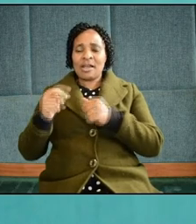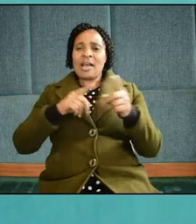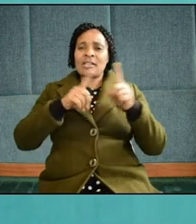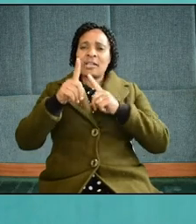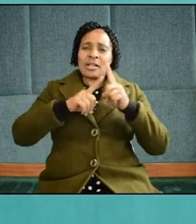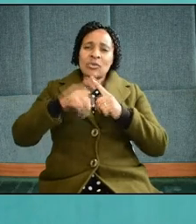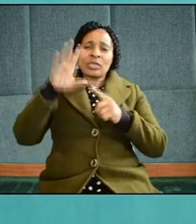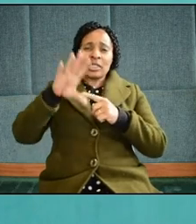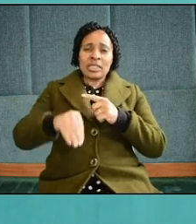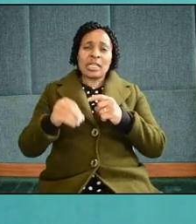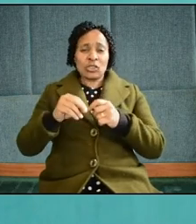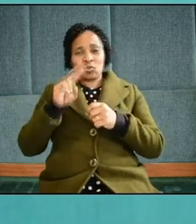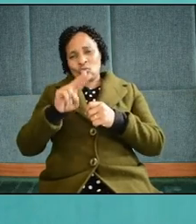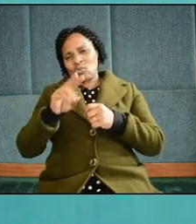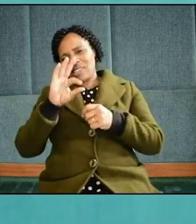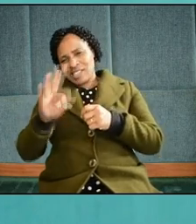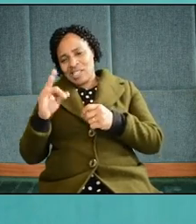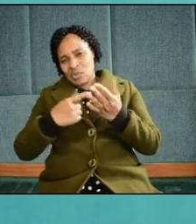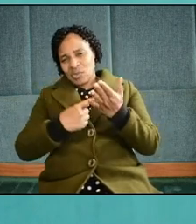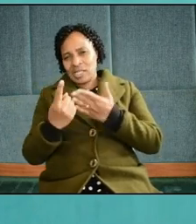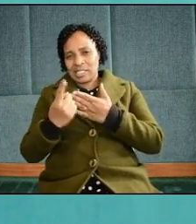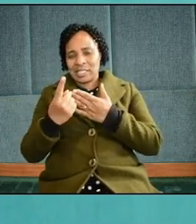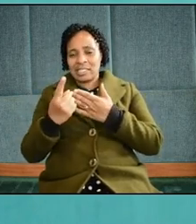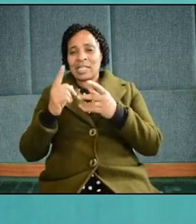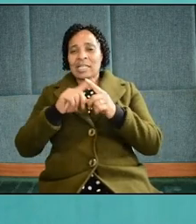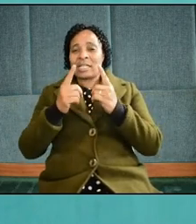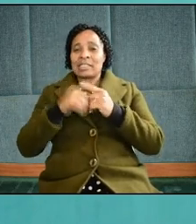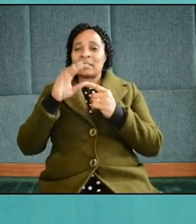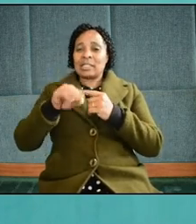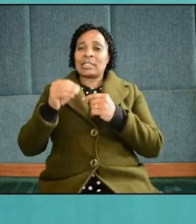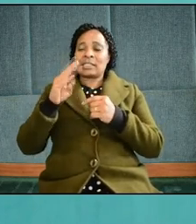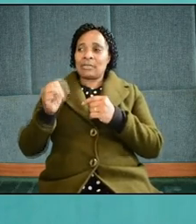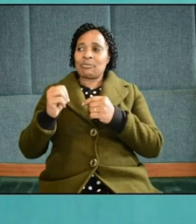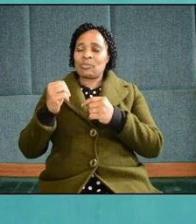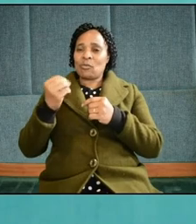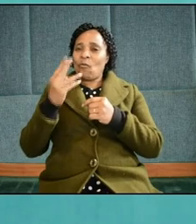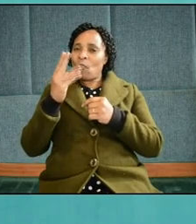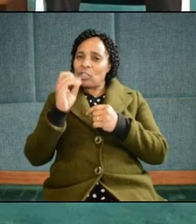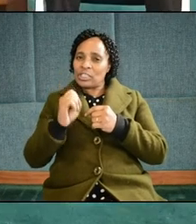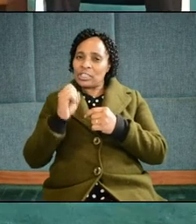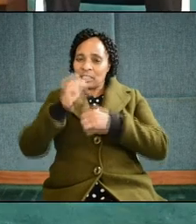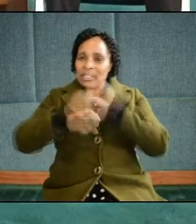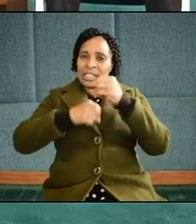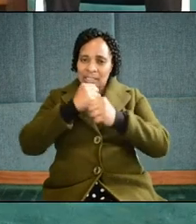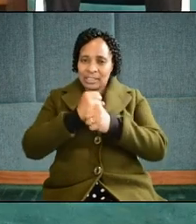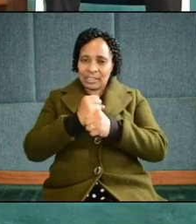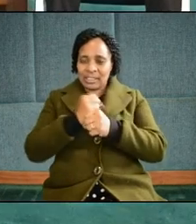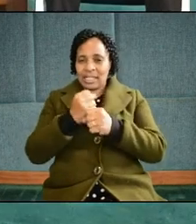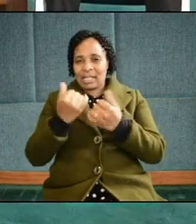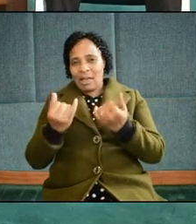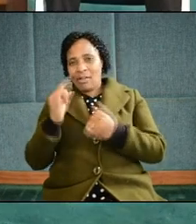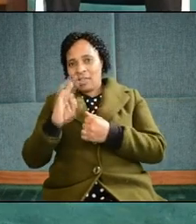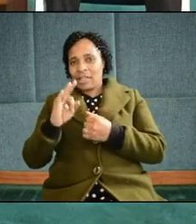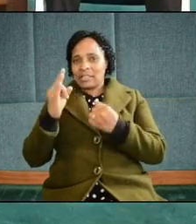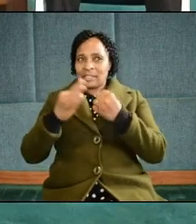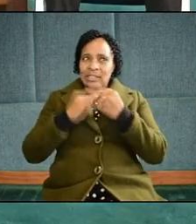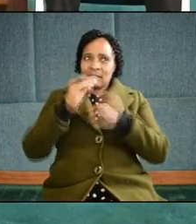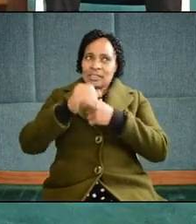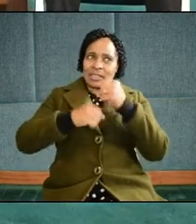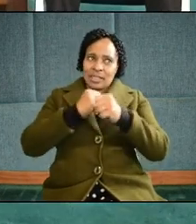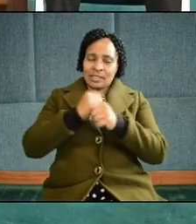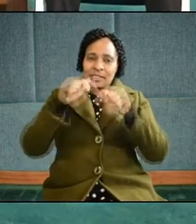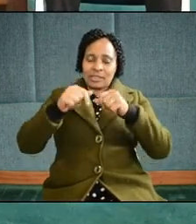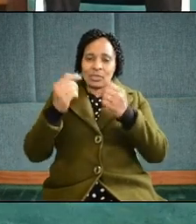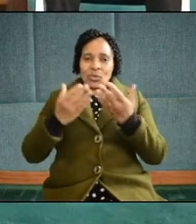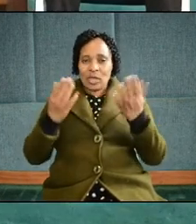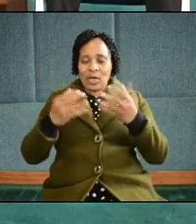about roughly two to three weeks, ends up taking them 40 years. Currently 38 years. 38 years, this is where we